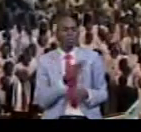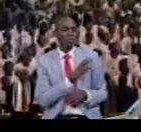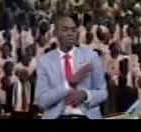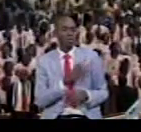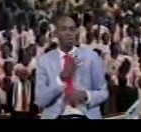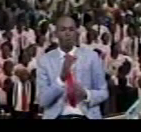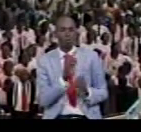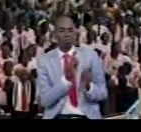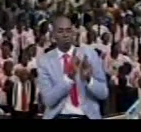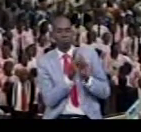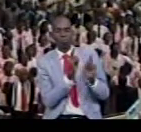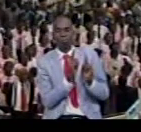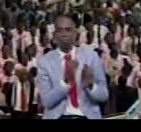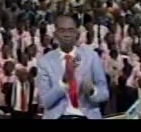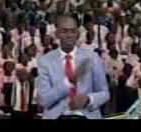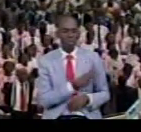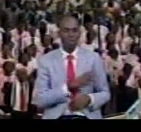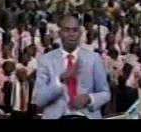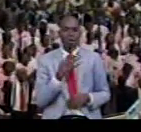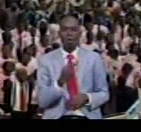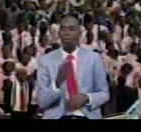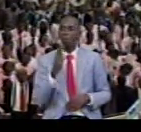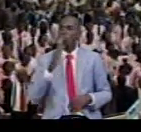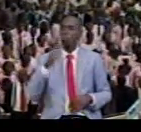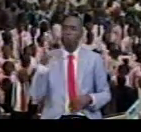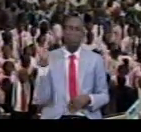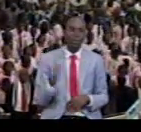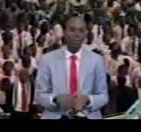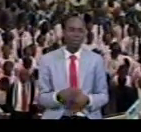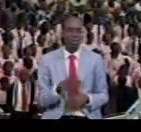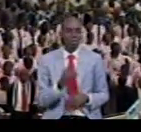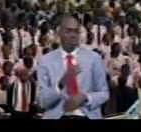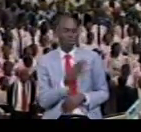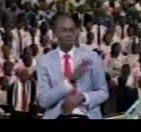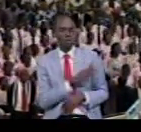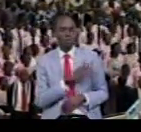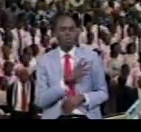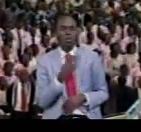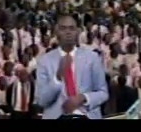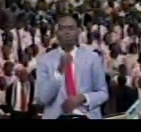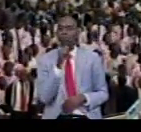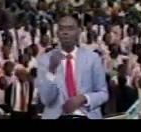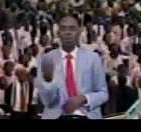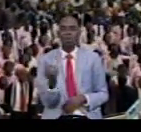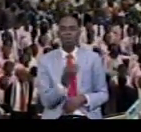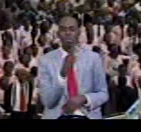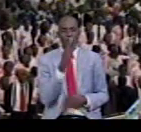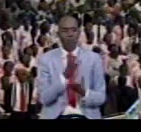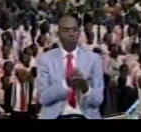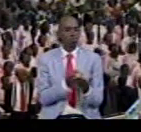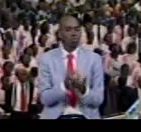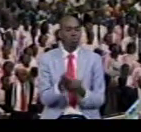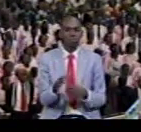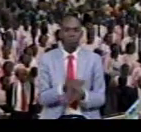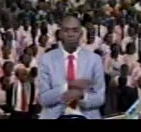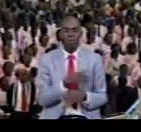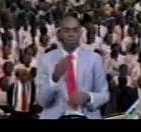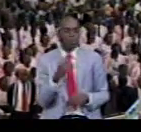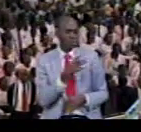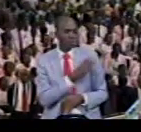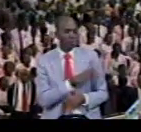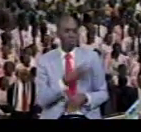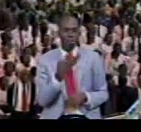of wickedness, the characteristics of insincerity, the characteristics of hypocrisy, all those life,